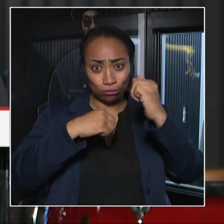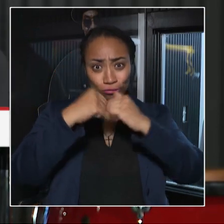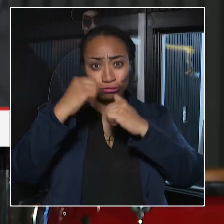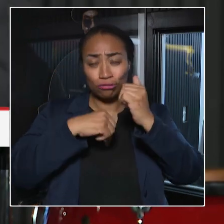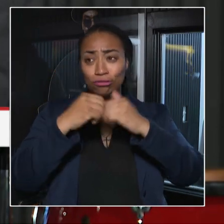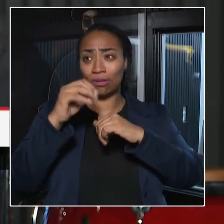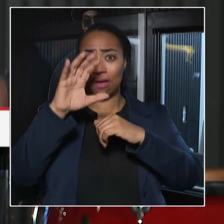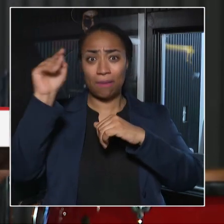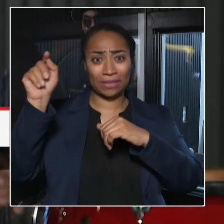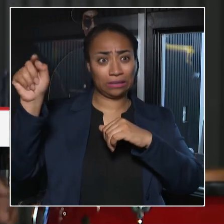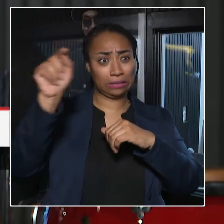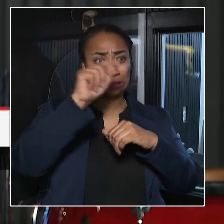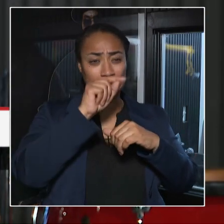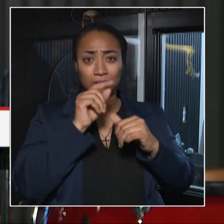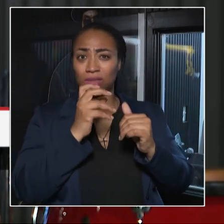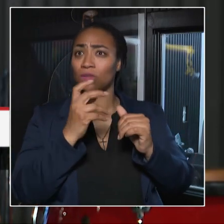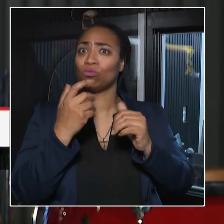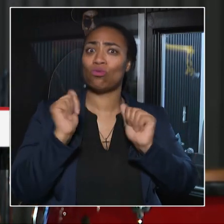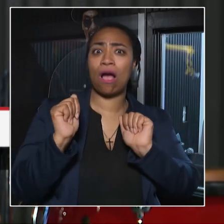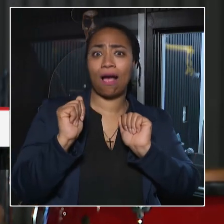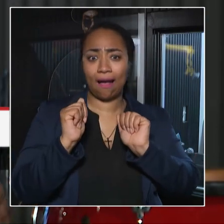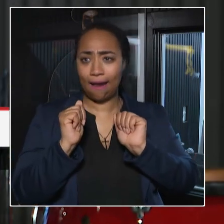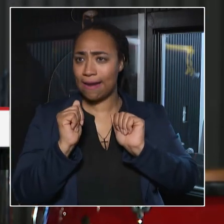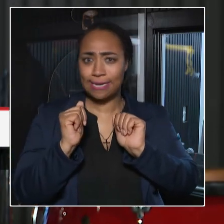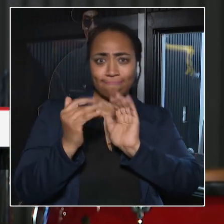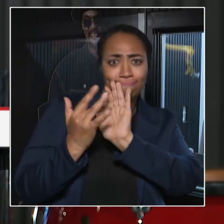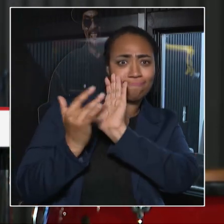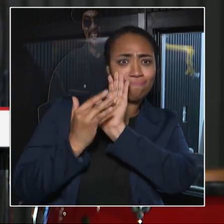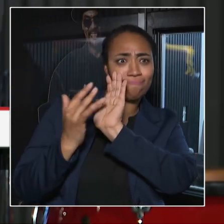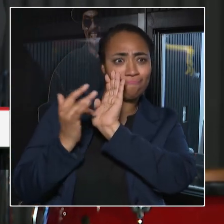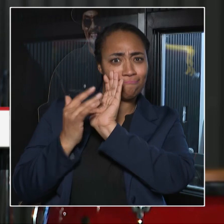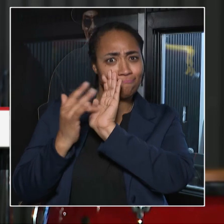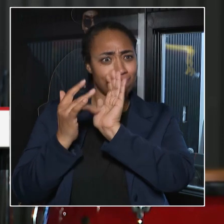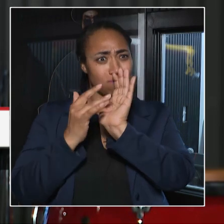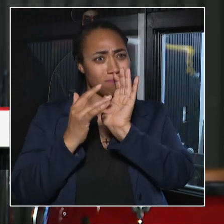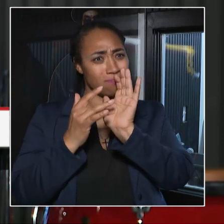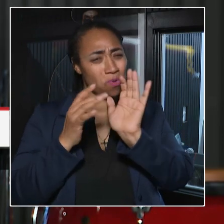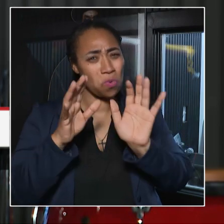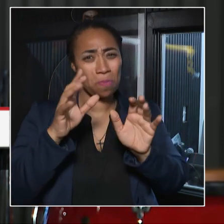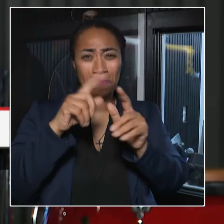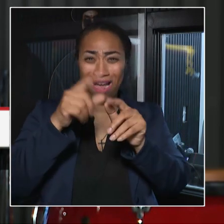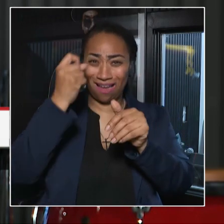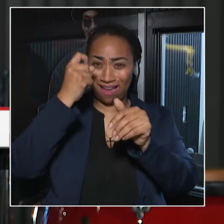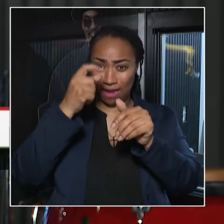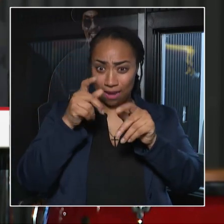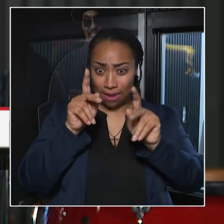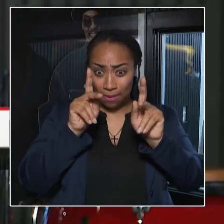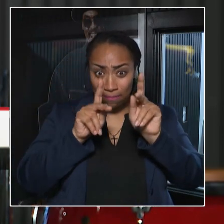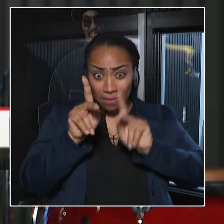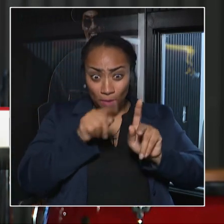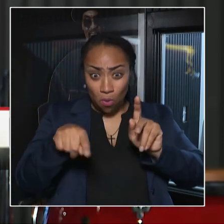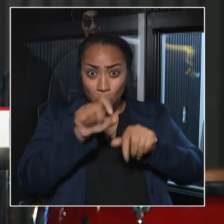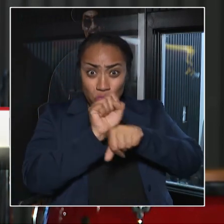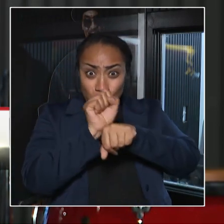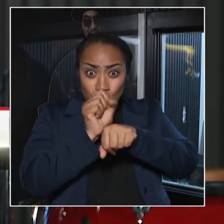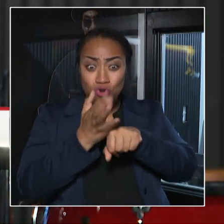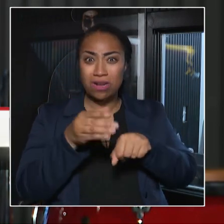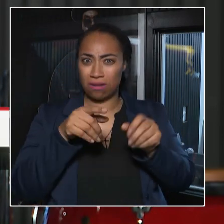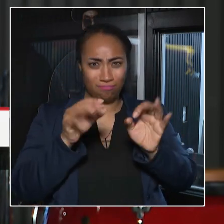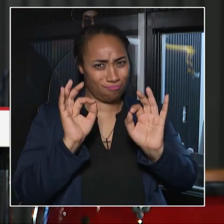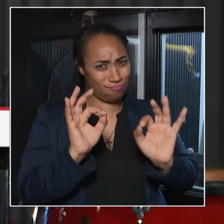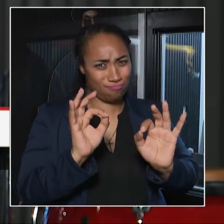thing called subcontractors. And if you don't have somebody to scrub the numbers, you'll get beat every time. And this